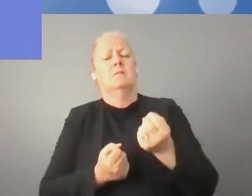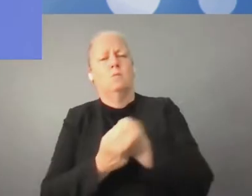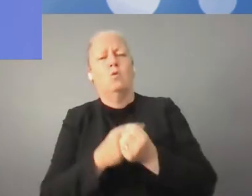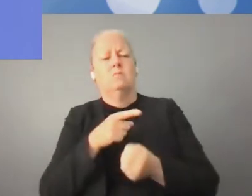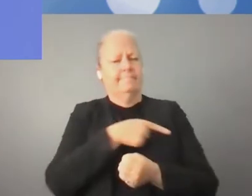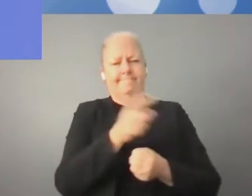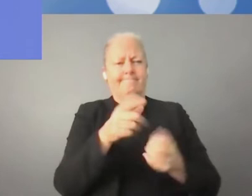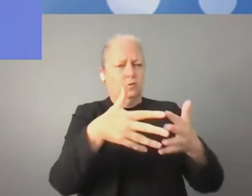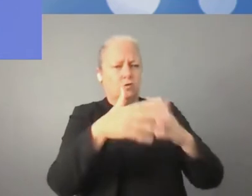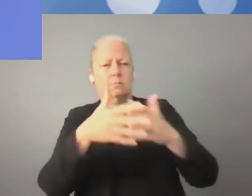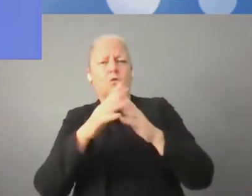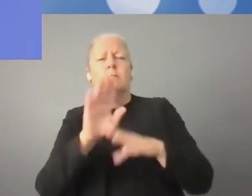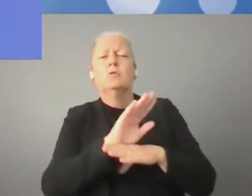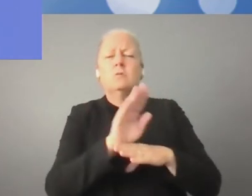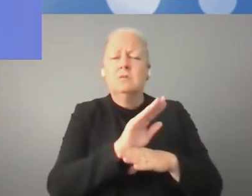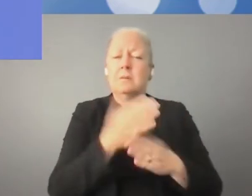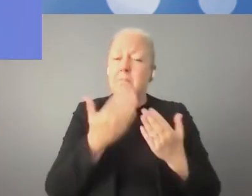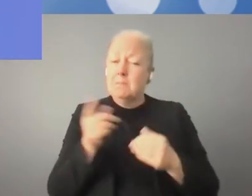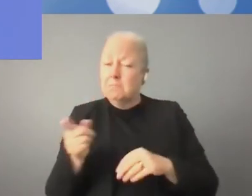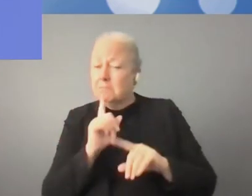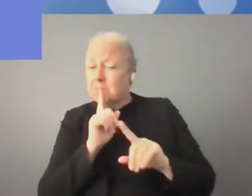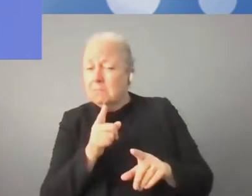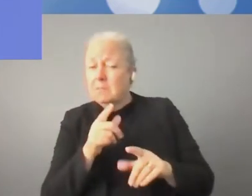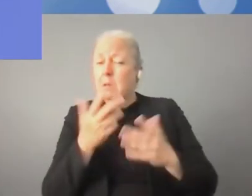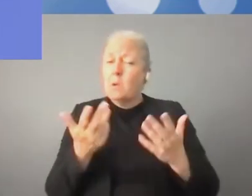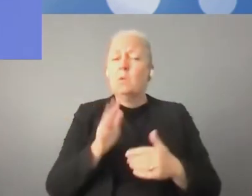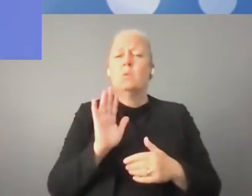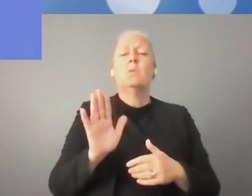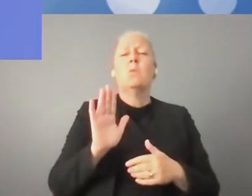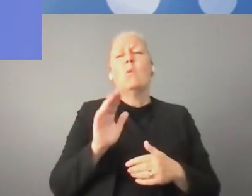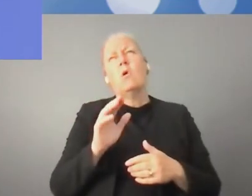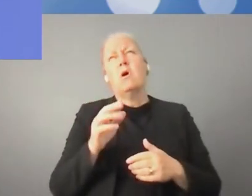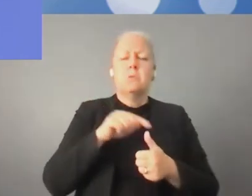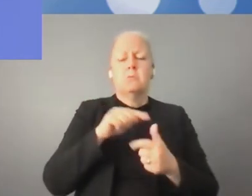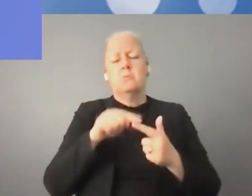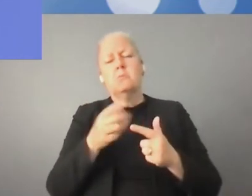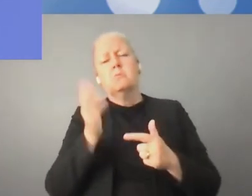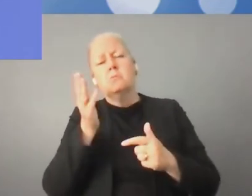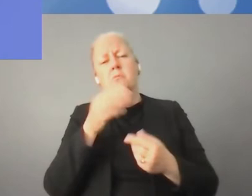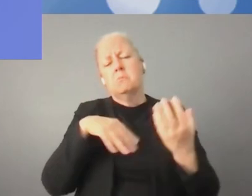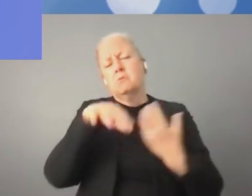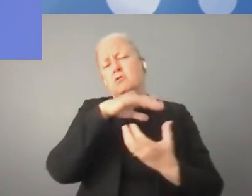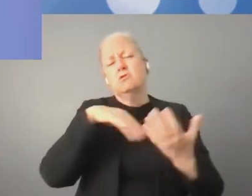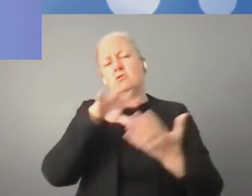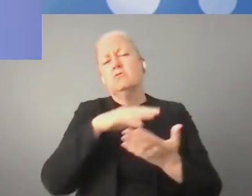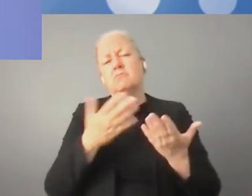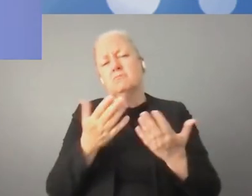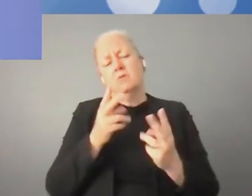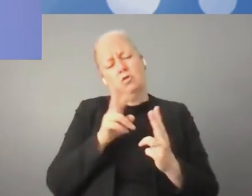could answer the question or maybe mix your intervention having in mind those two areas